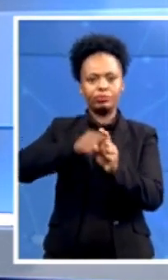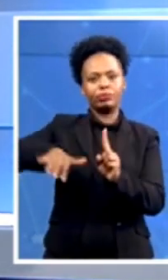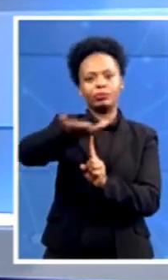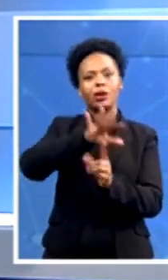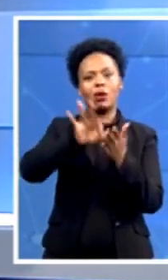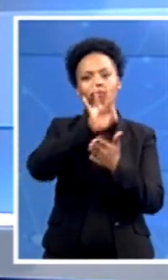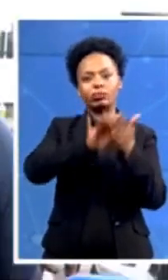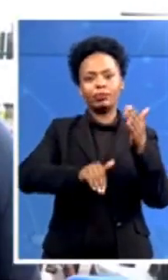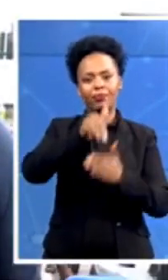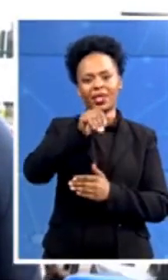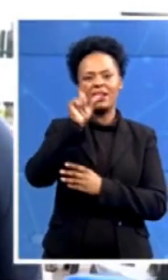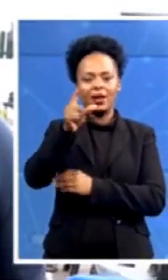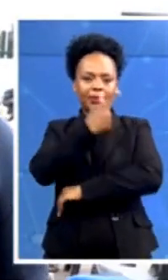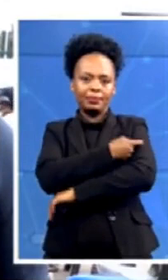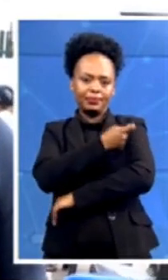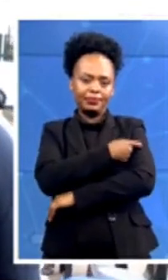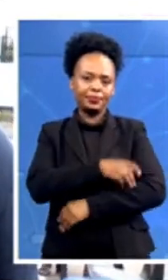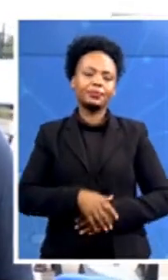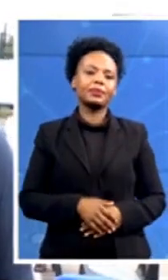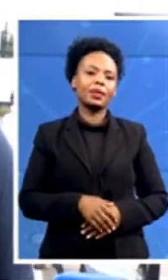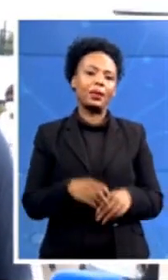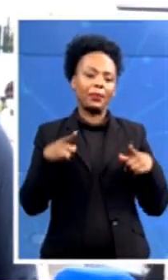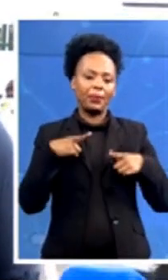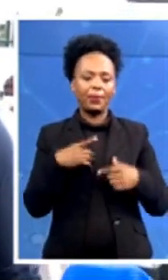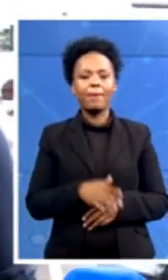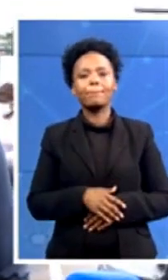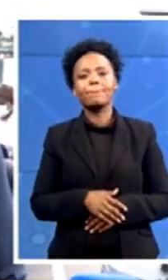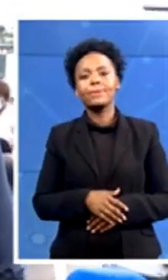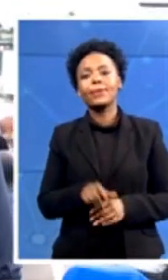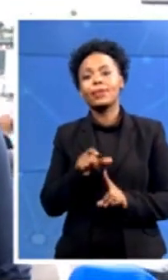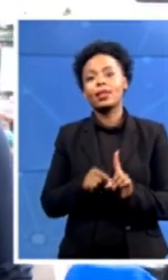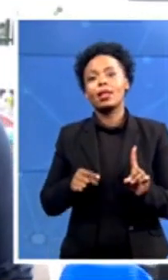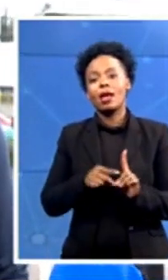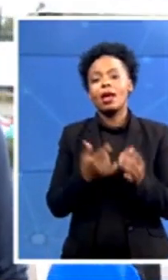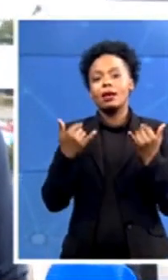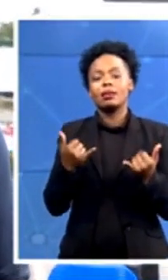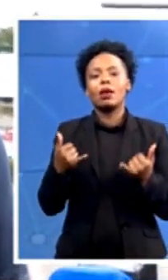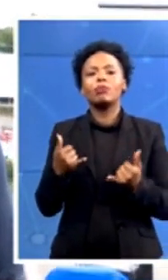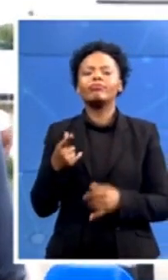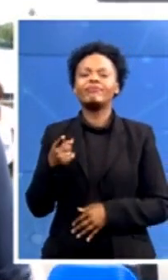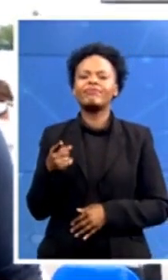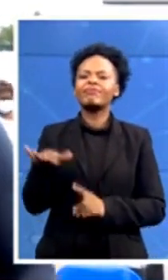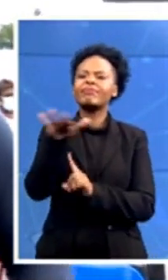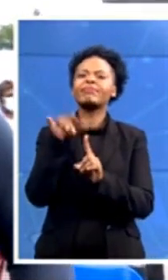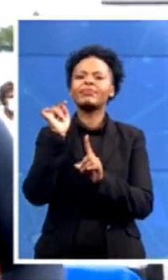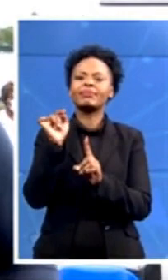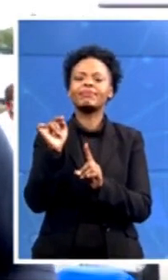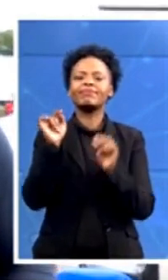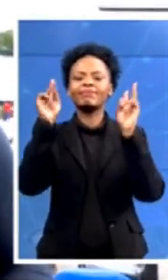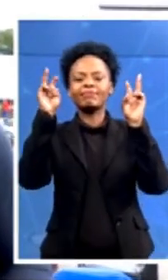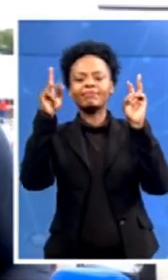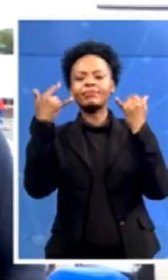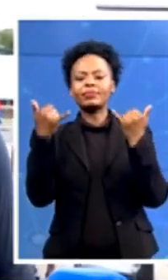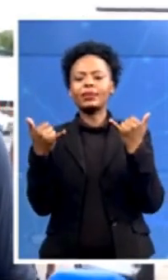on the ground. He's covering this story for us. Mlondi, reception to the message that everybody needs to get vaccinated.